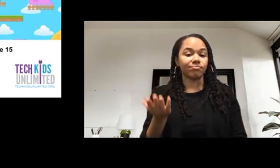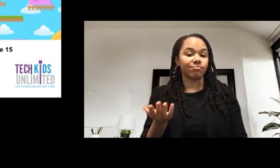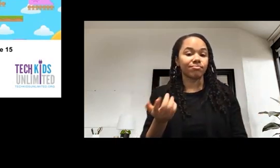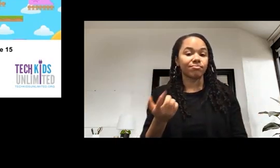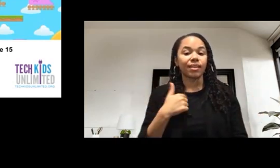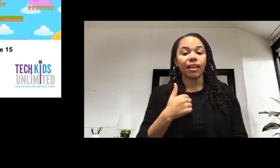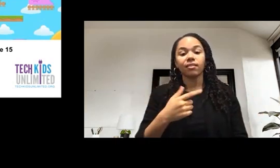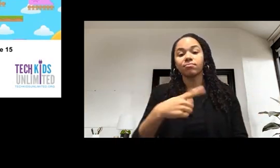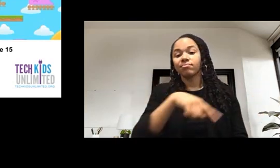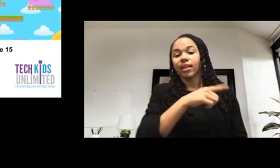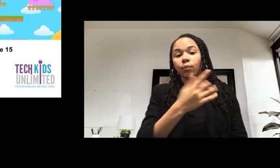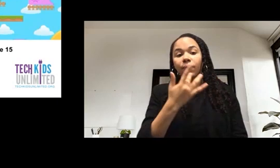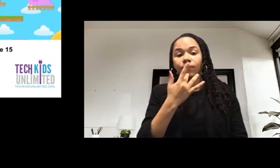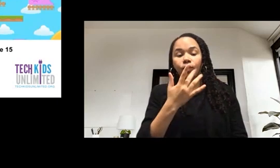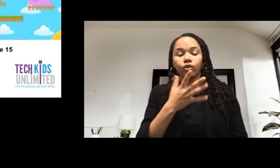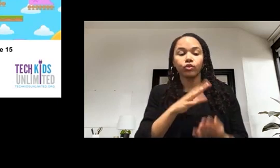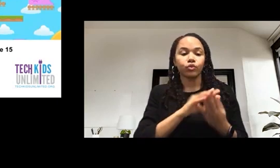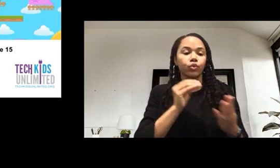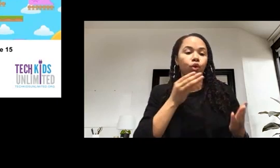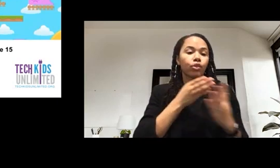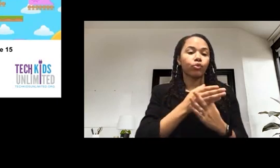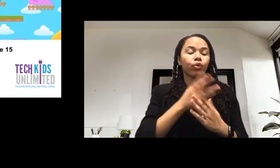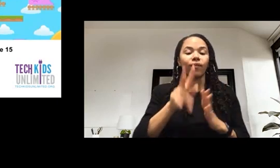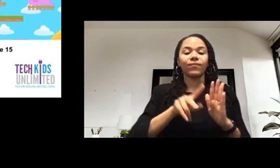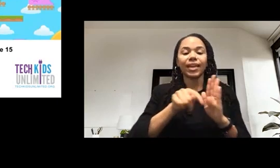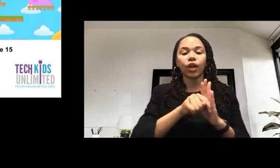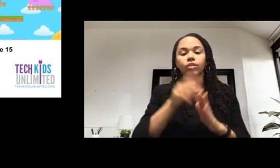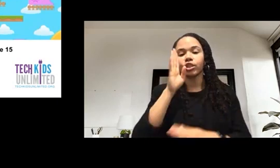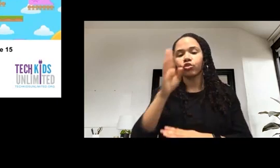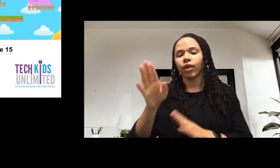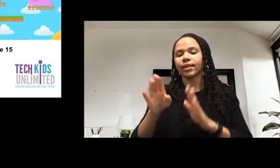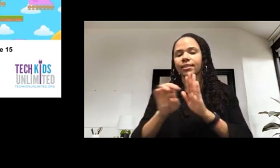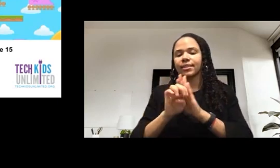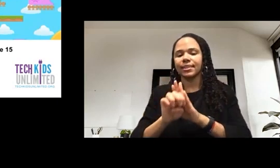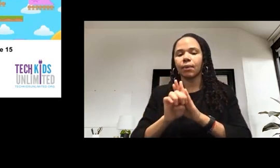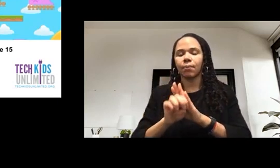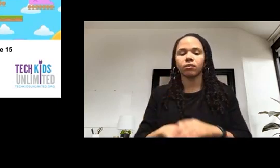through, videos, games, direct examples.